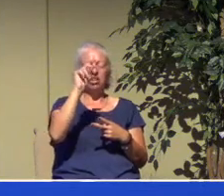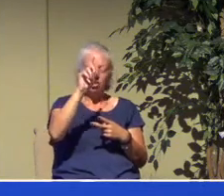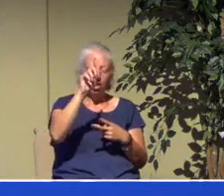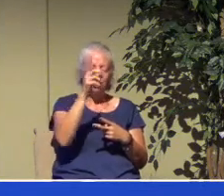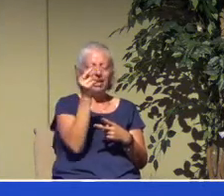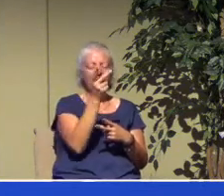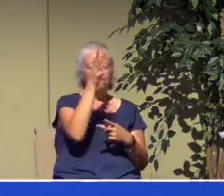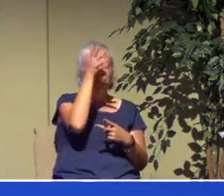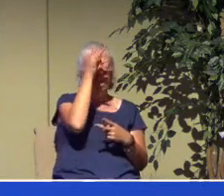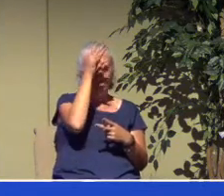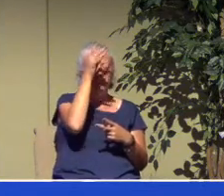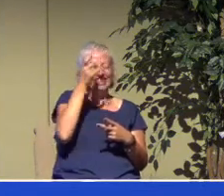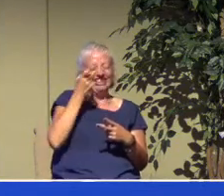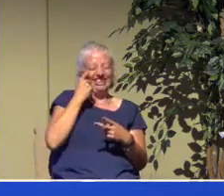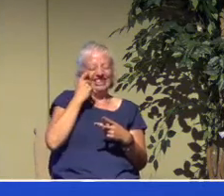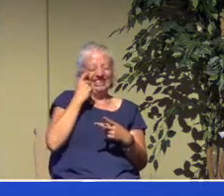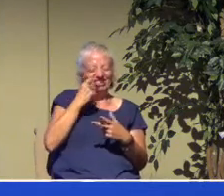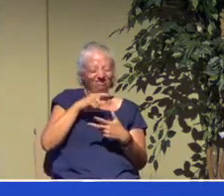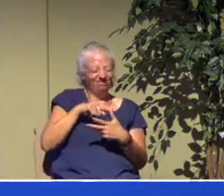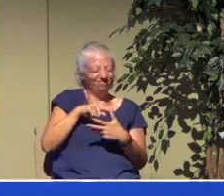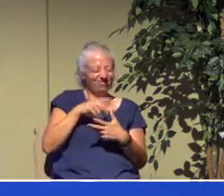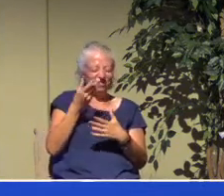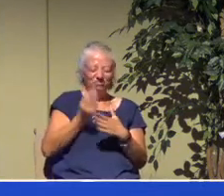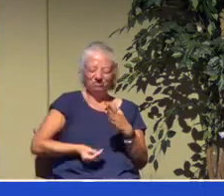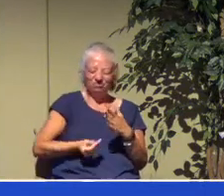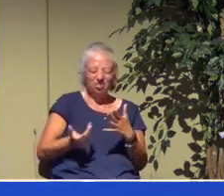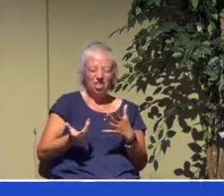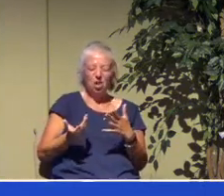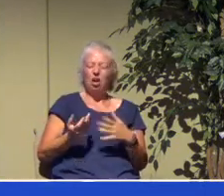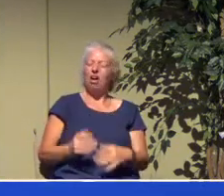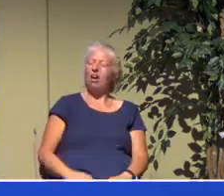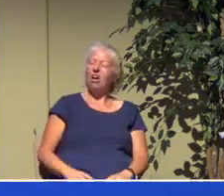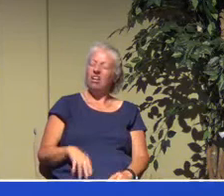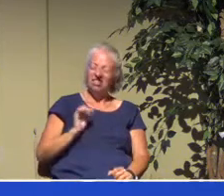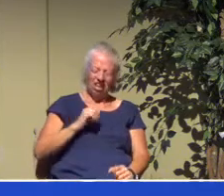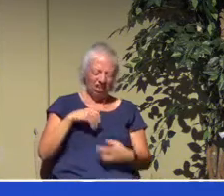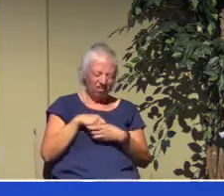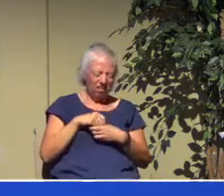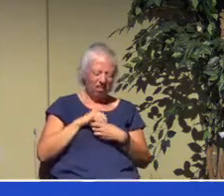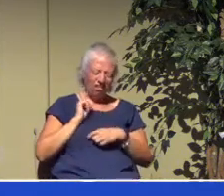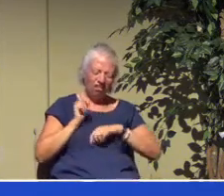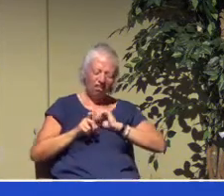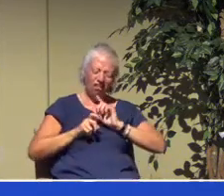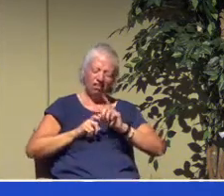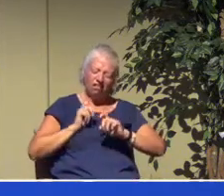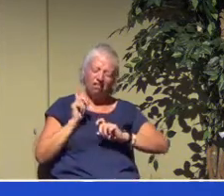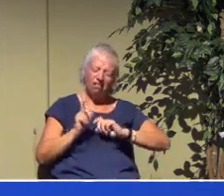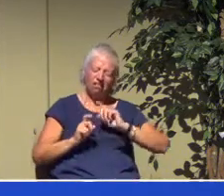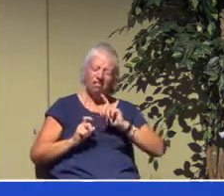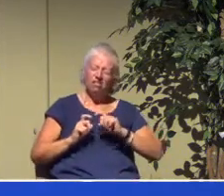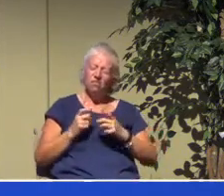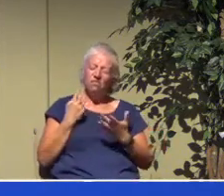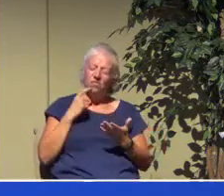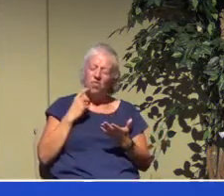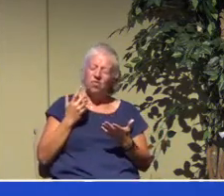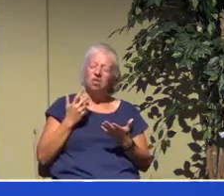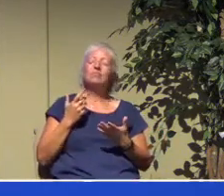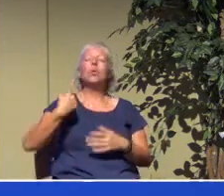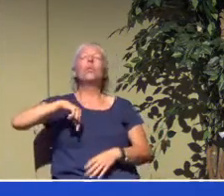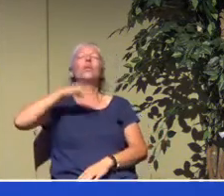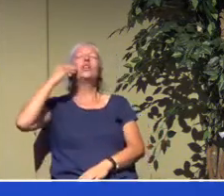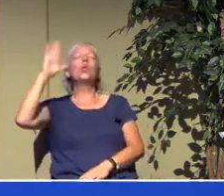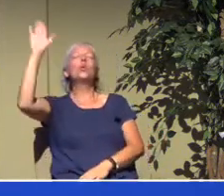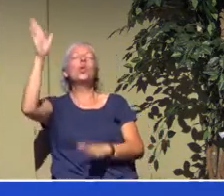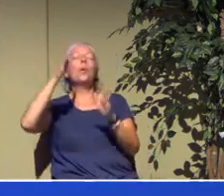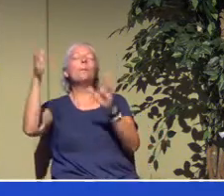father. Lord, there's a lot of questions can be asked at these times. And Lord, we know that your plan is